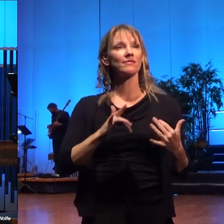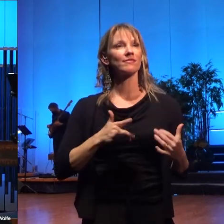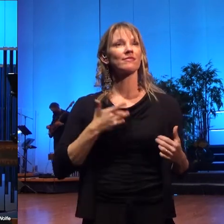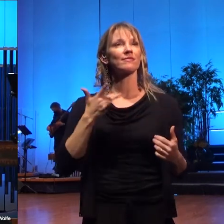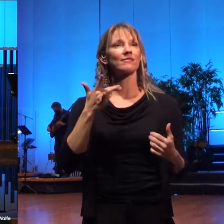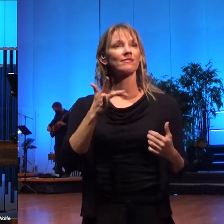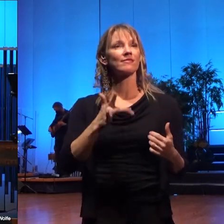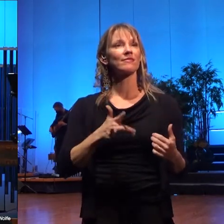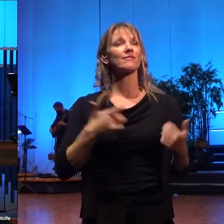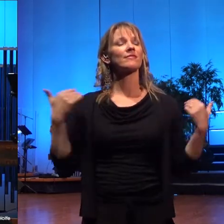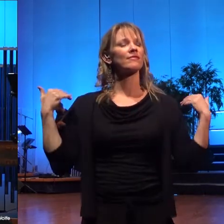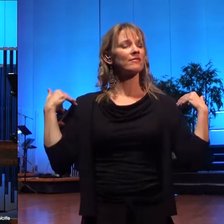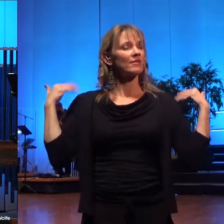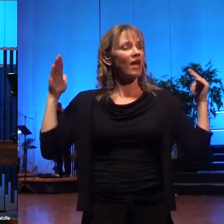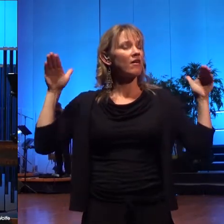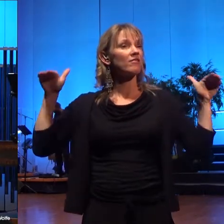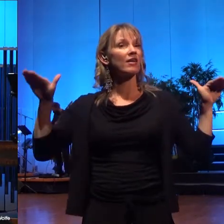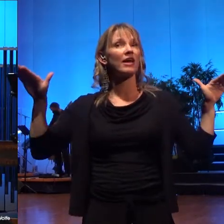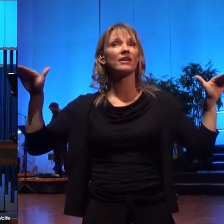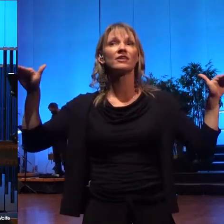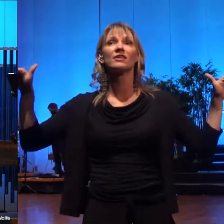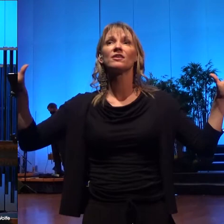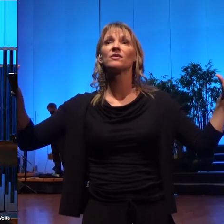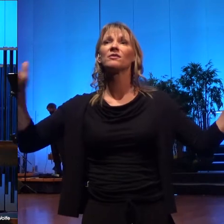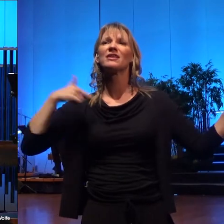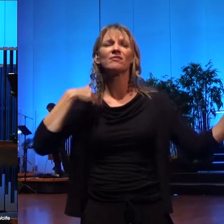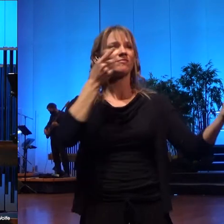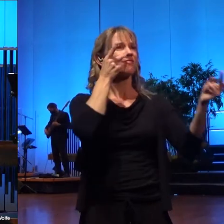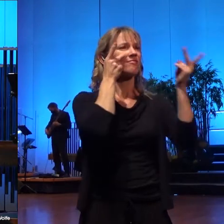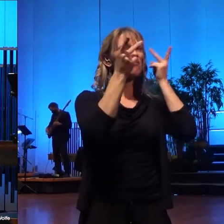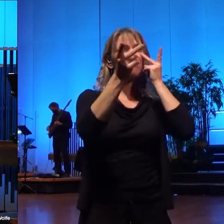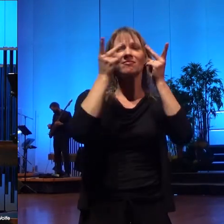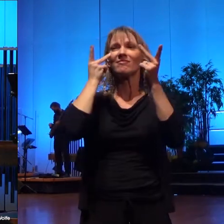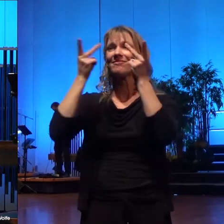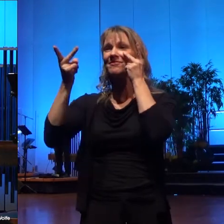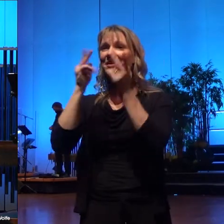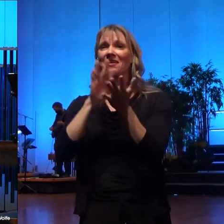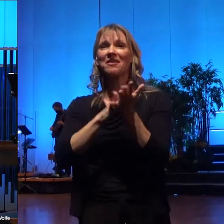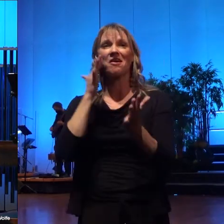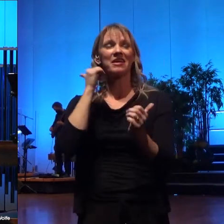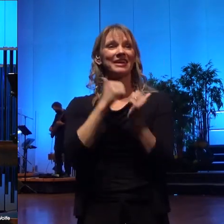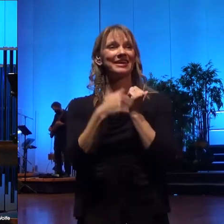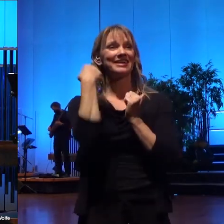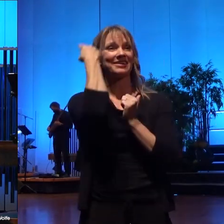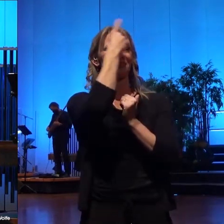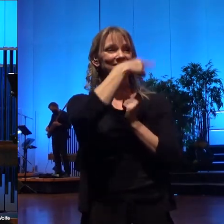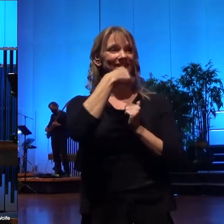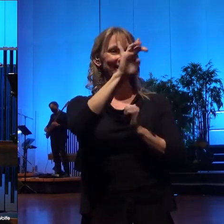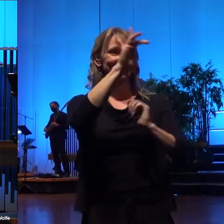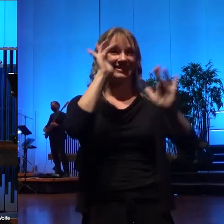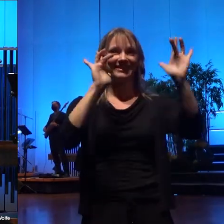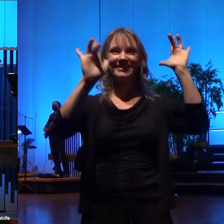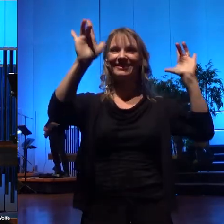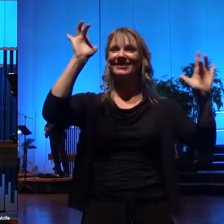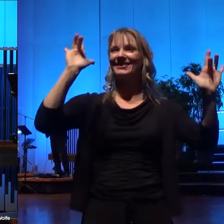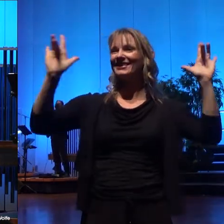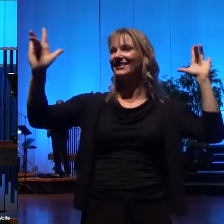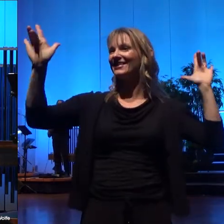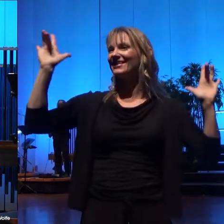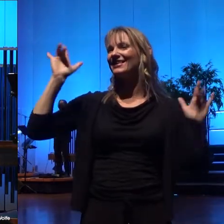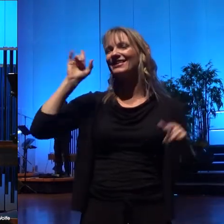I can hear the brush of angel wings. I see glory on each